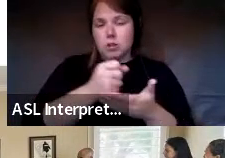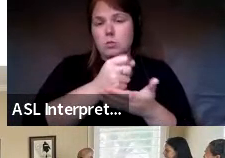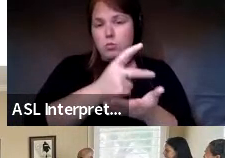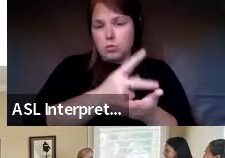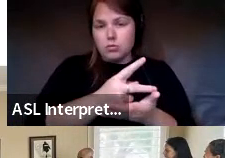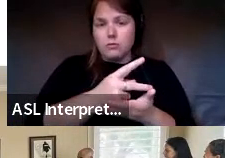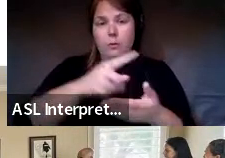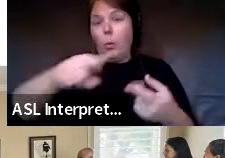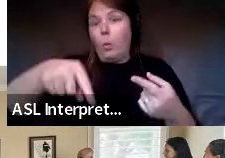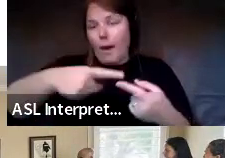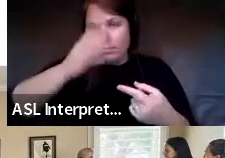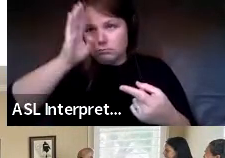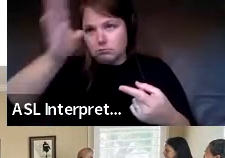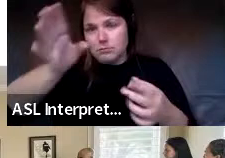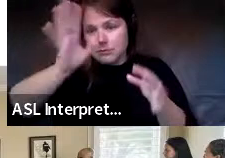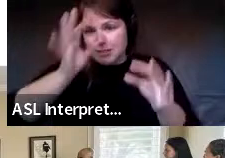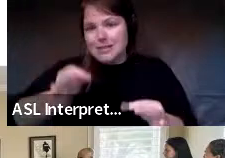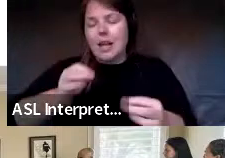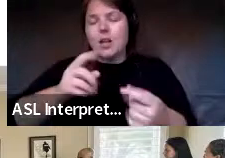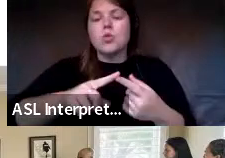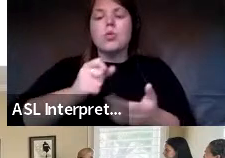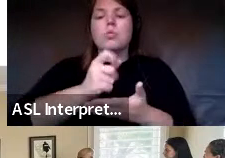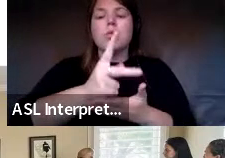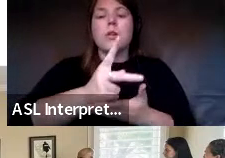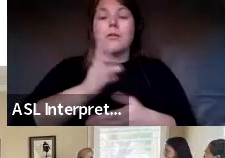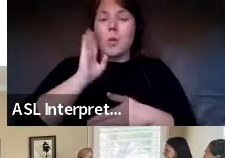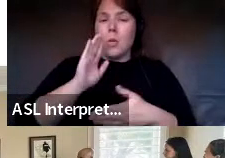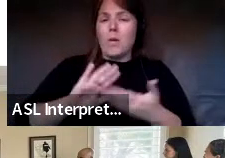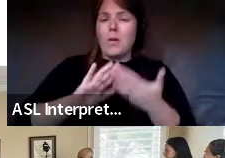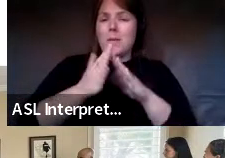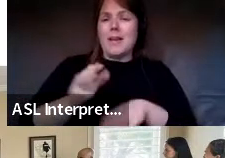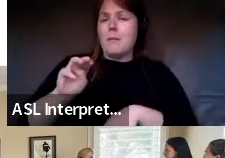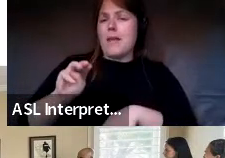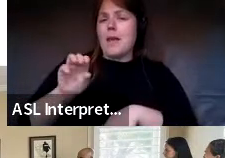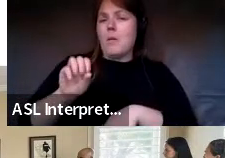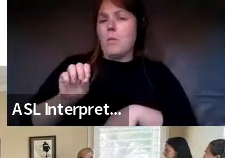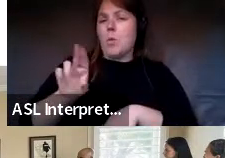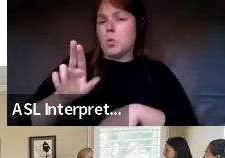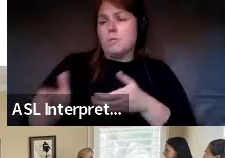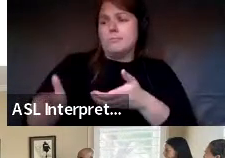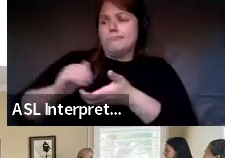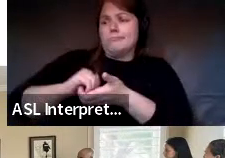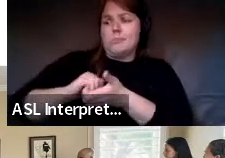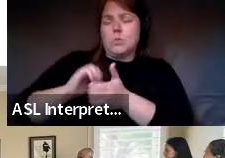do, would we enter an MOU with the city to make sure that